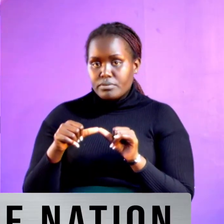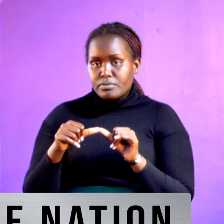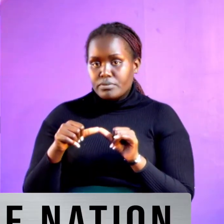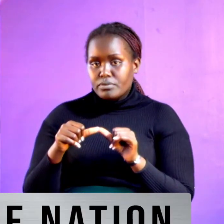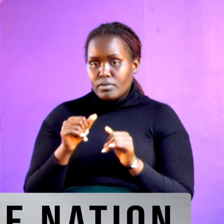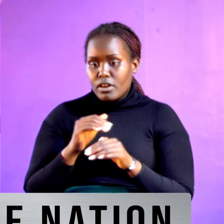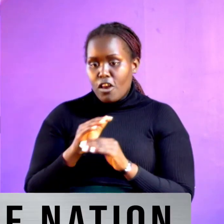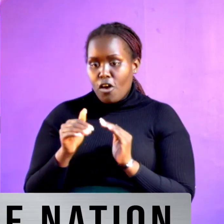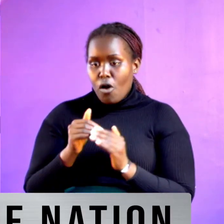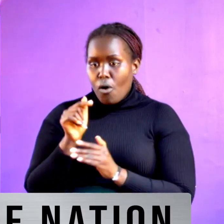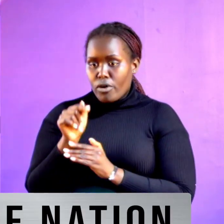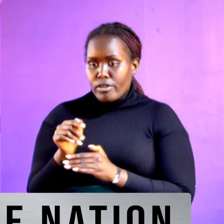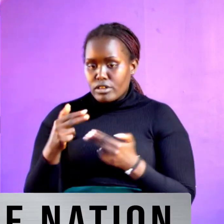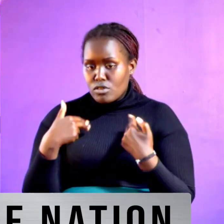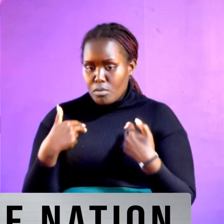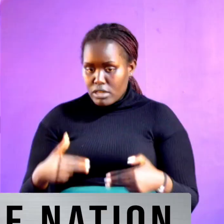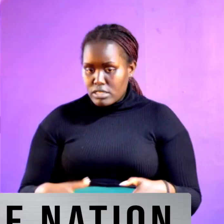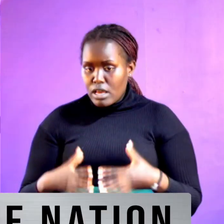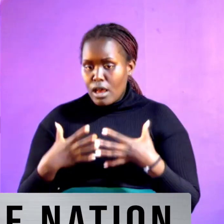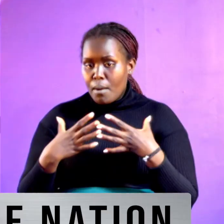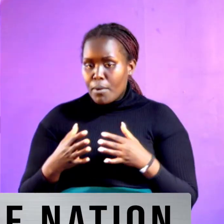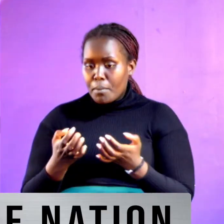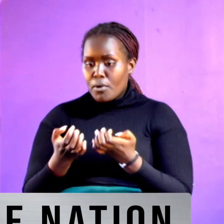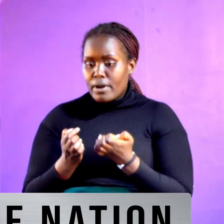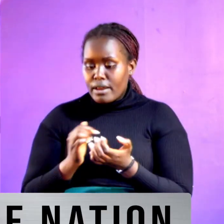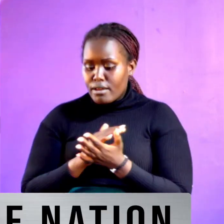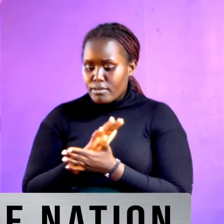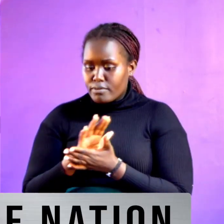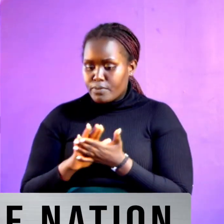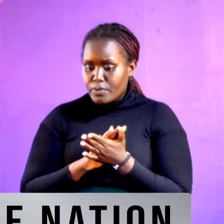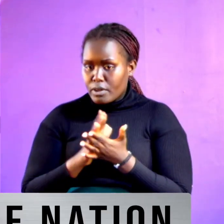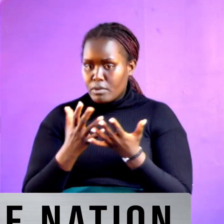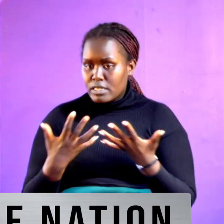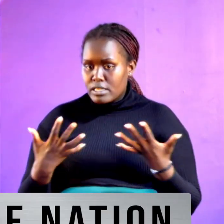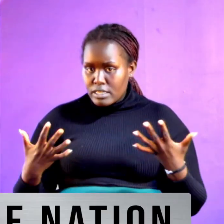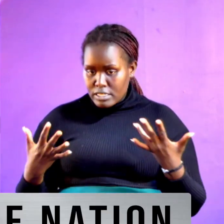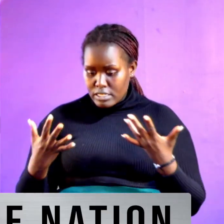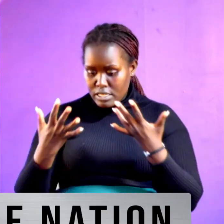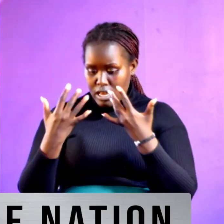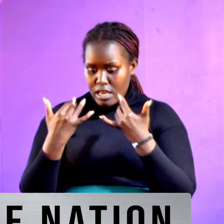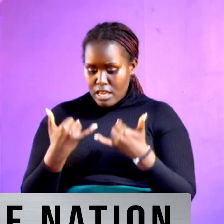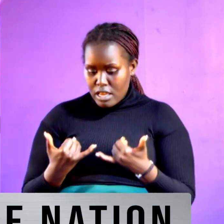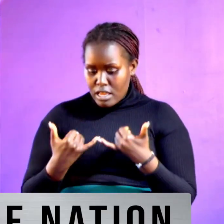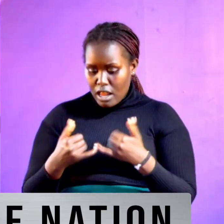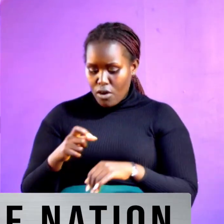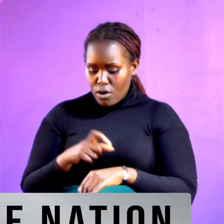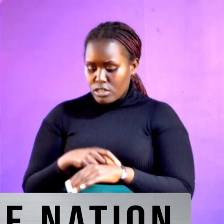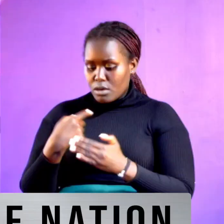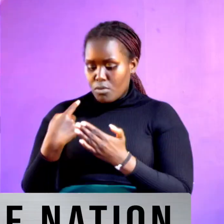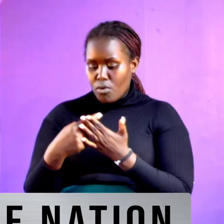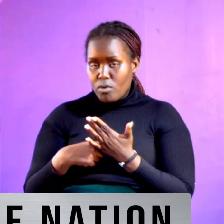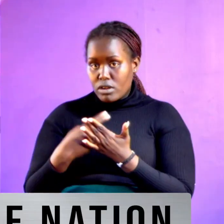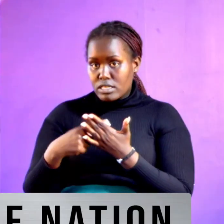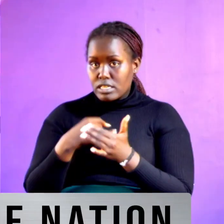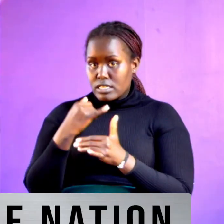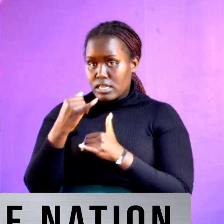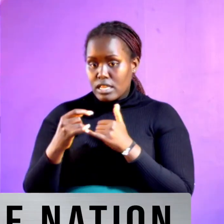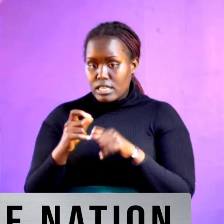all these formalities. Yeah. People just need basic needs. Right now, as we were discussing last time,